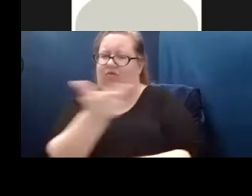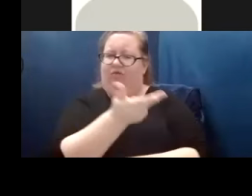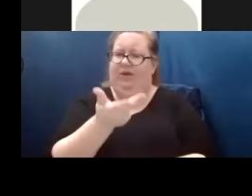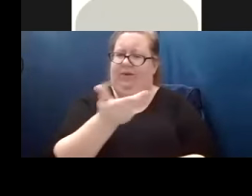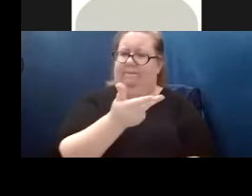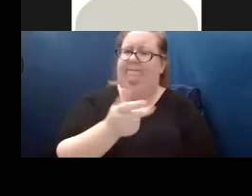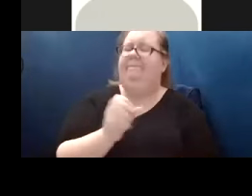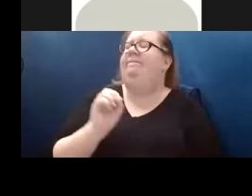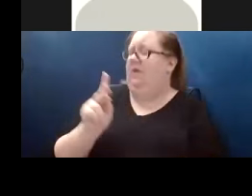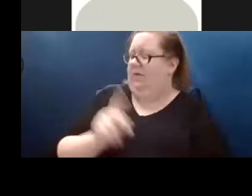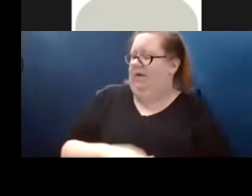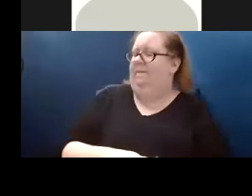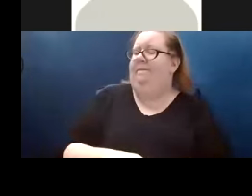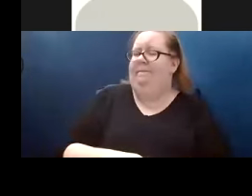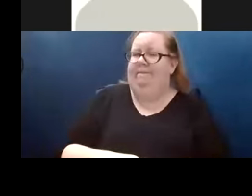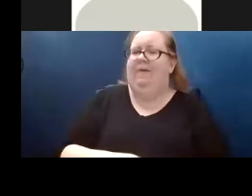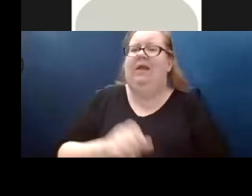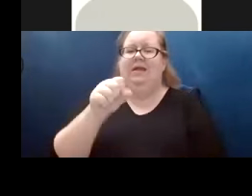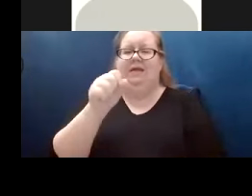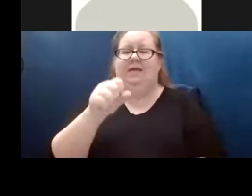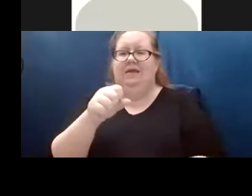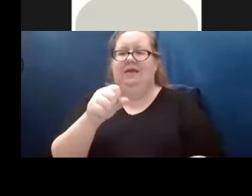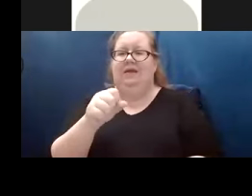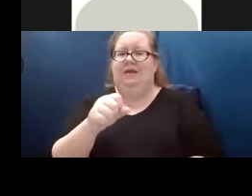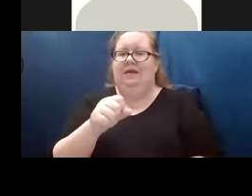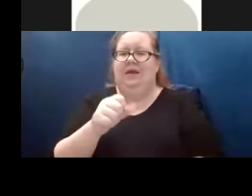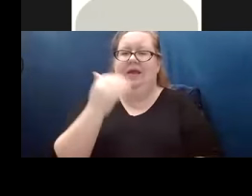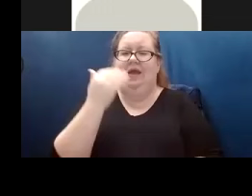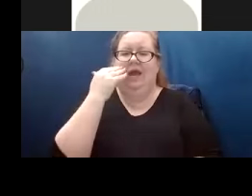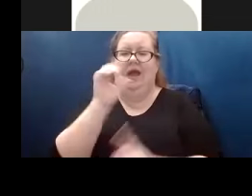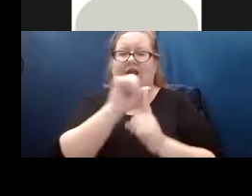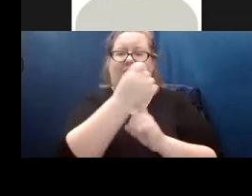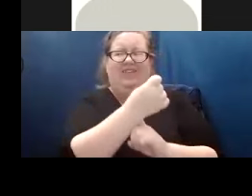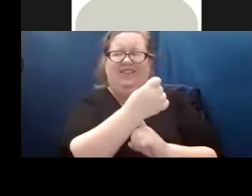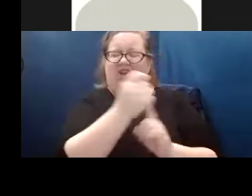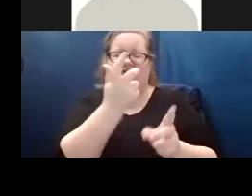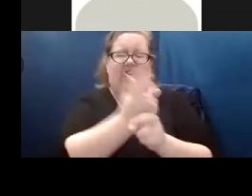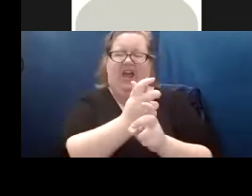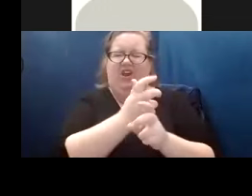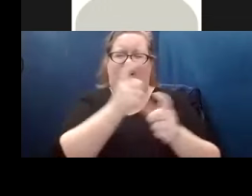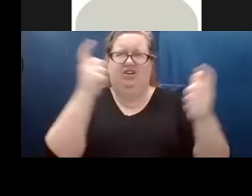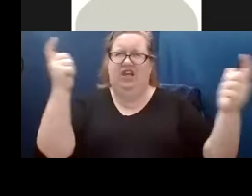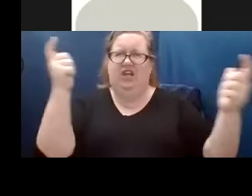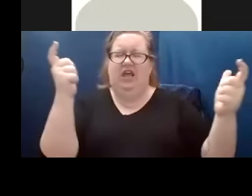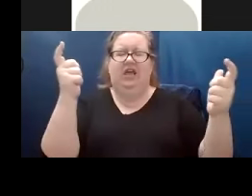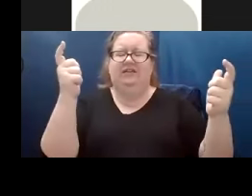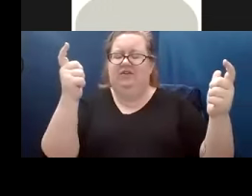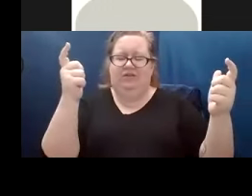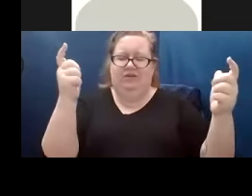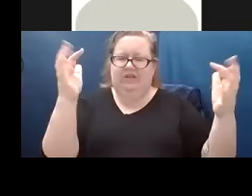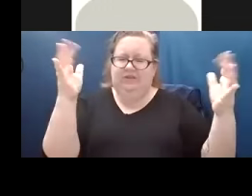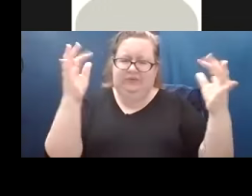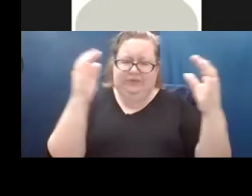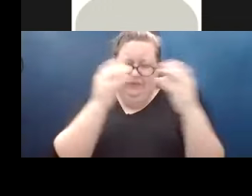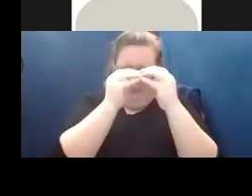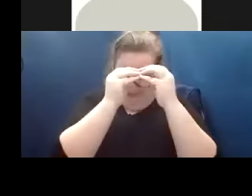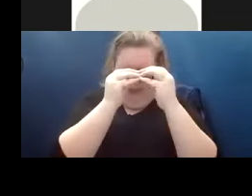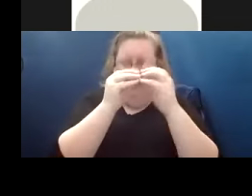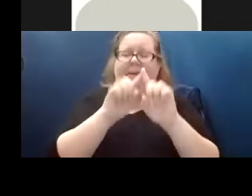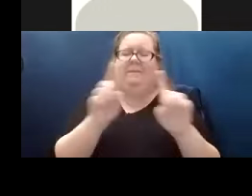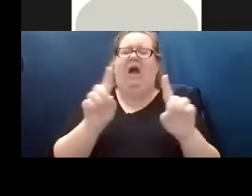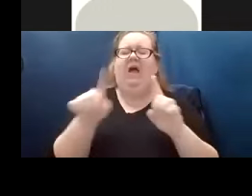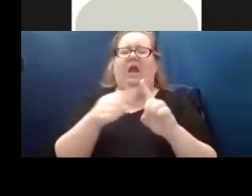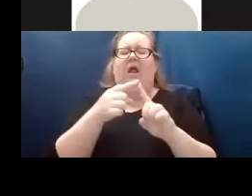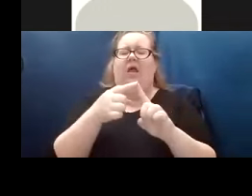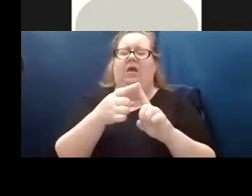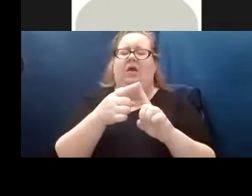Okay. Yeah, I know that the scenarios Thank are you. kind of big to wrap your head around, but I think as we start to get into it and you start to like see how this plays out throughout